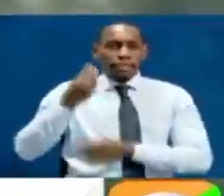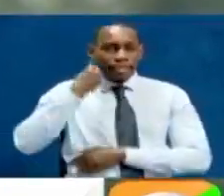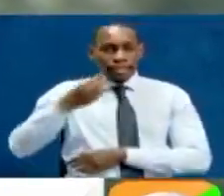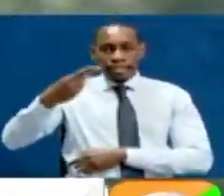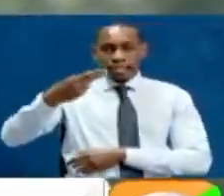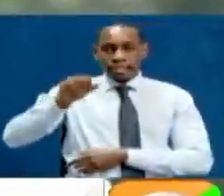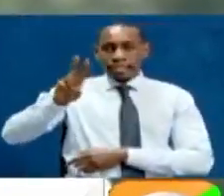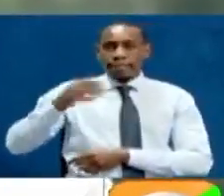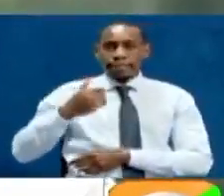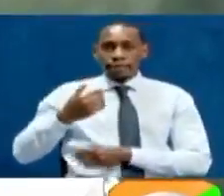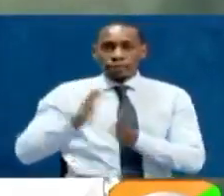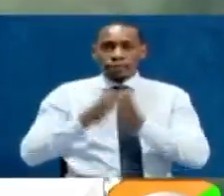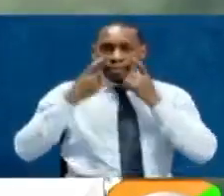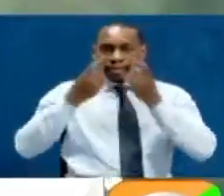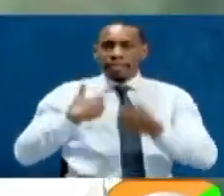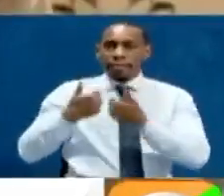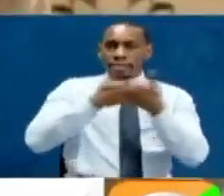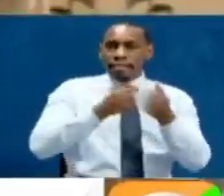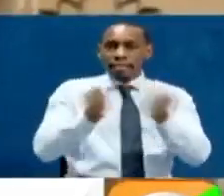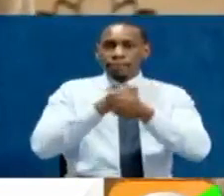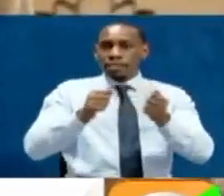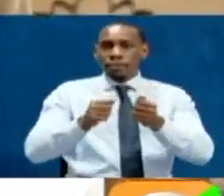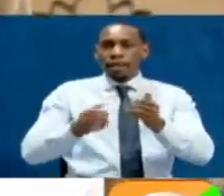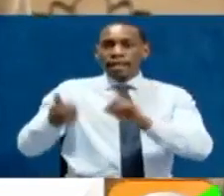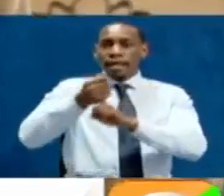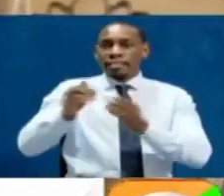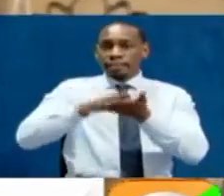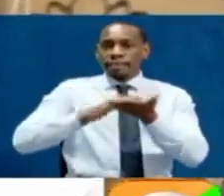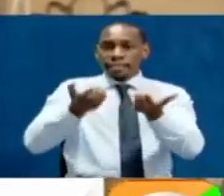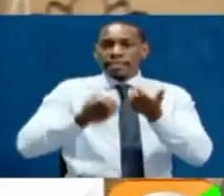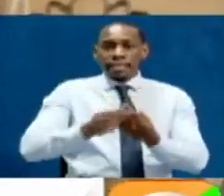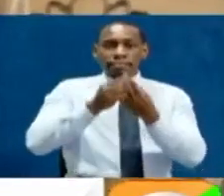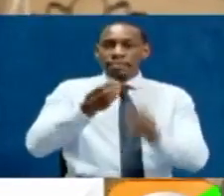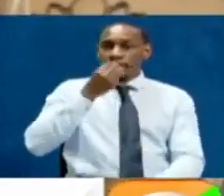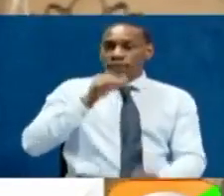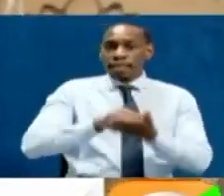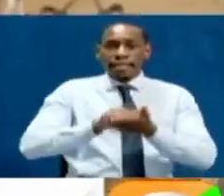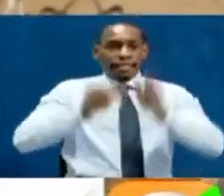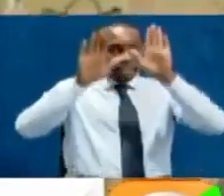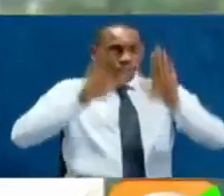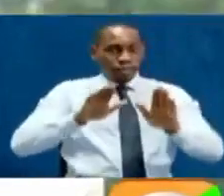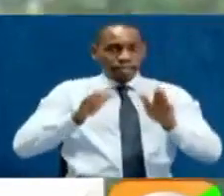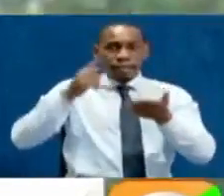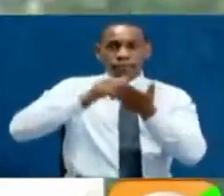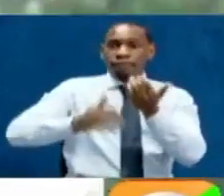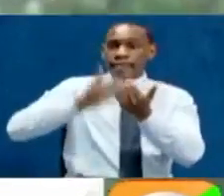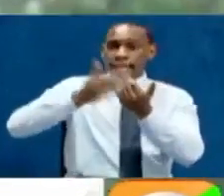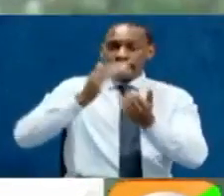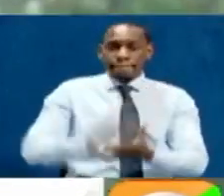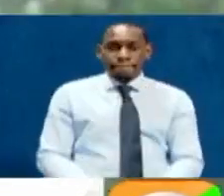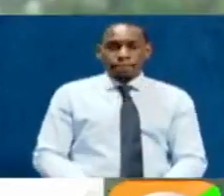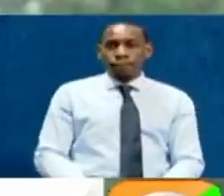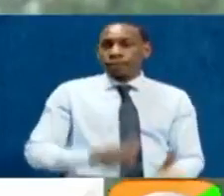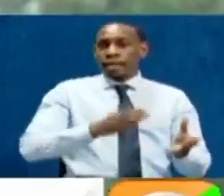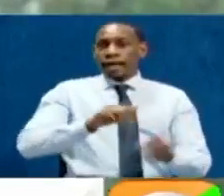and AIDS struggling, unable to meet their basic needs, particularly food, which is a crucial part of treatment. Nawaendanga